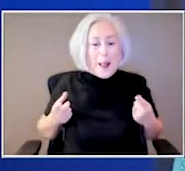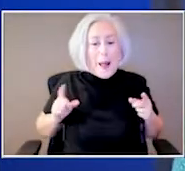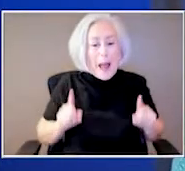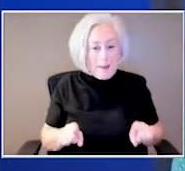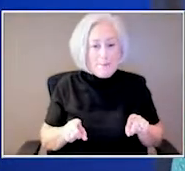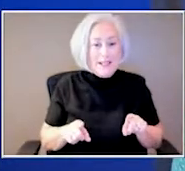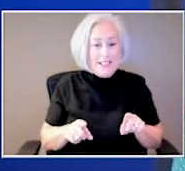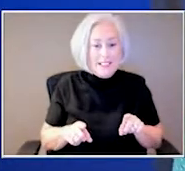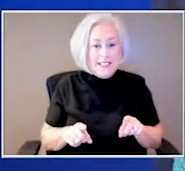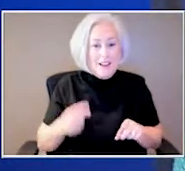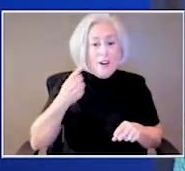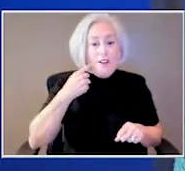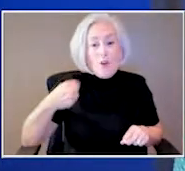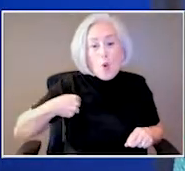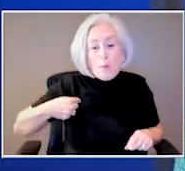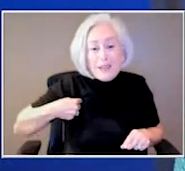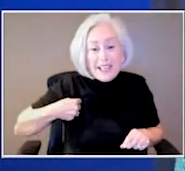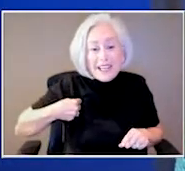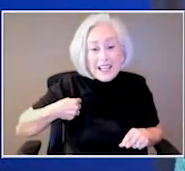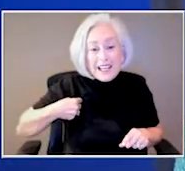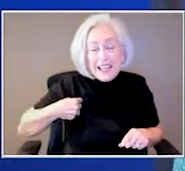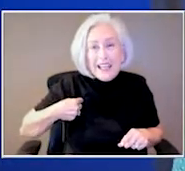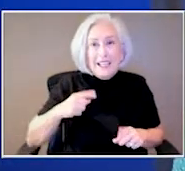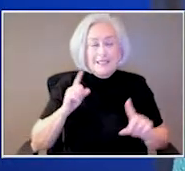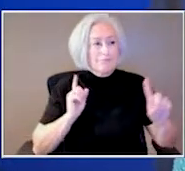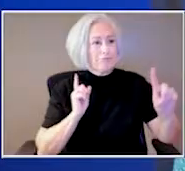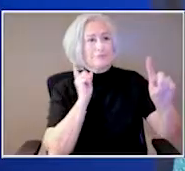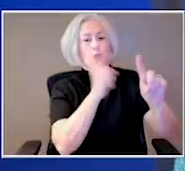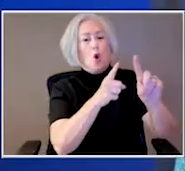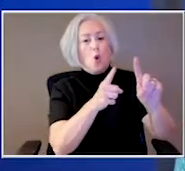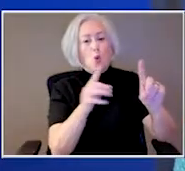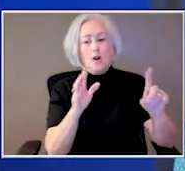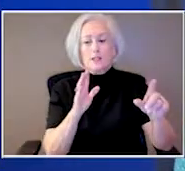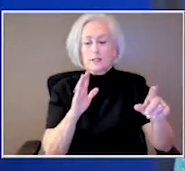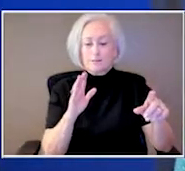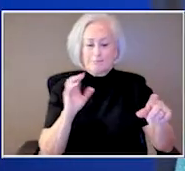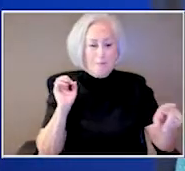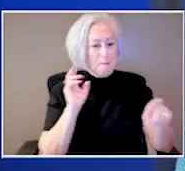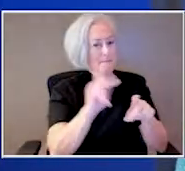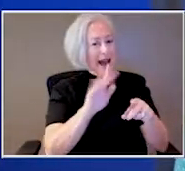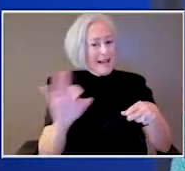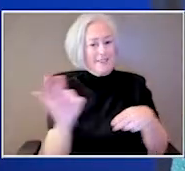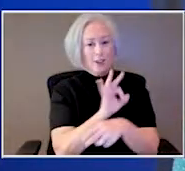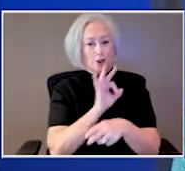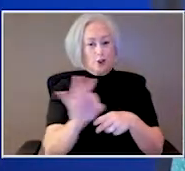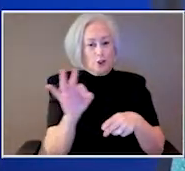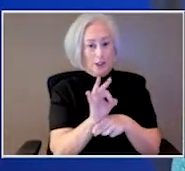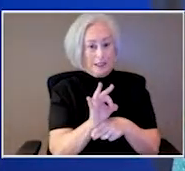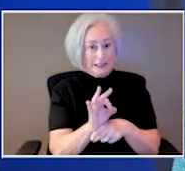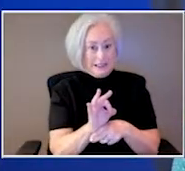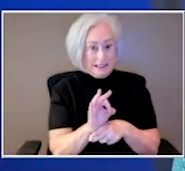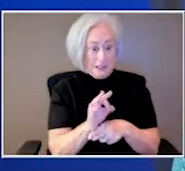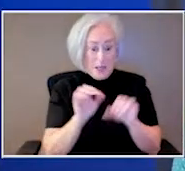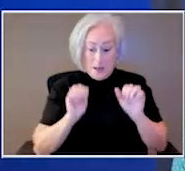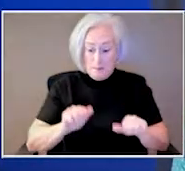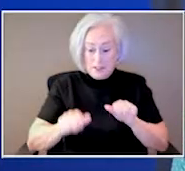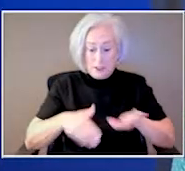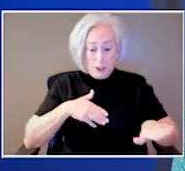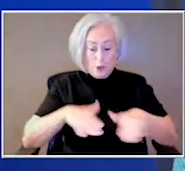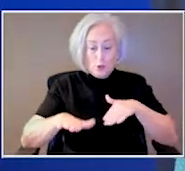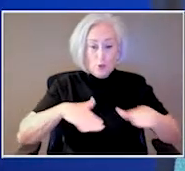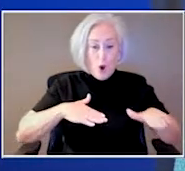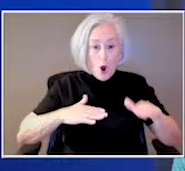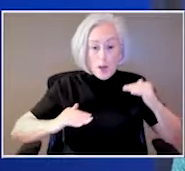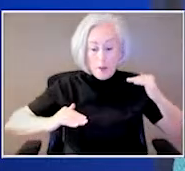to me, it was all about getting back to function. Whether it was the ability to walk and balance right off